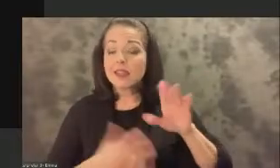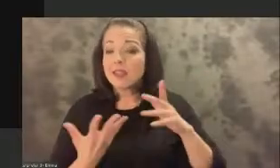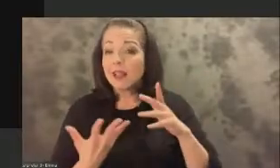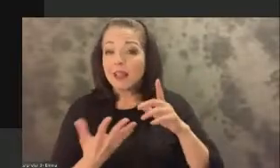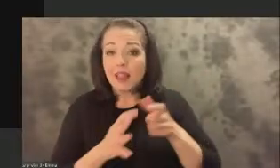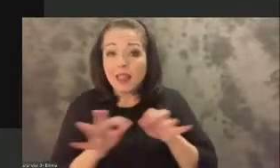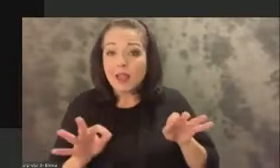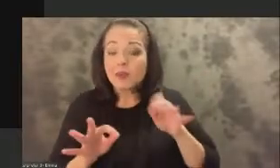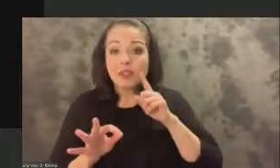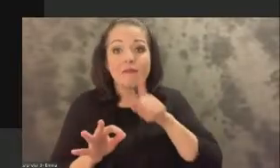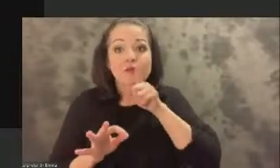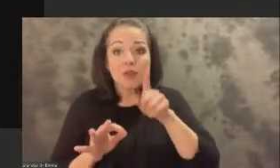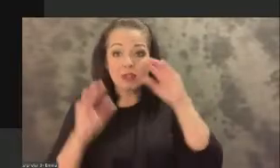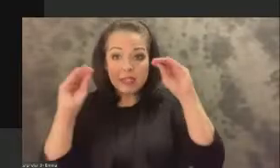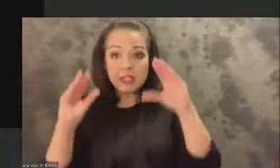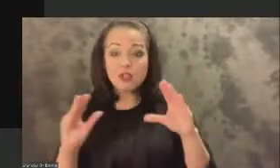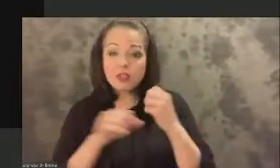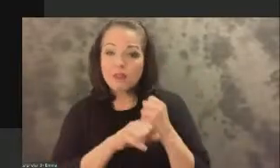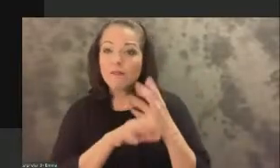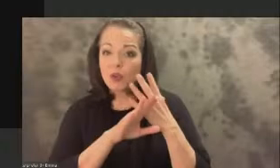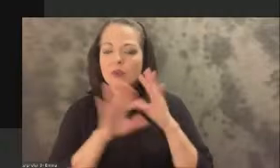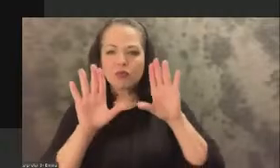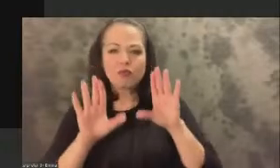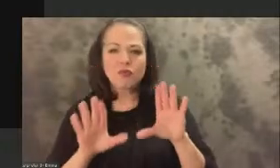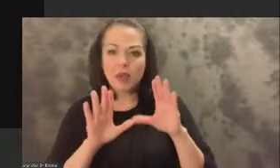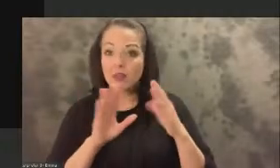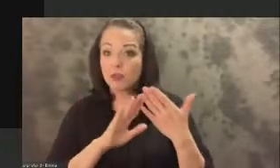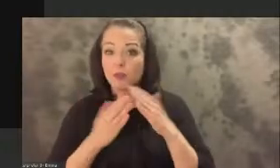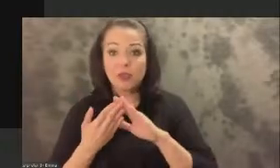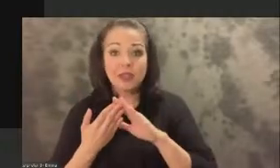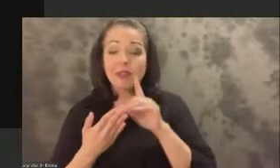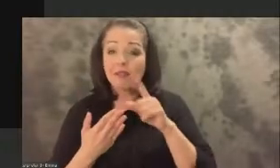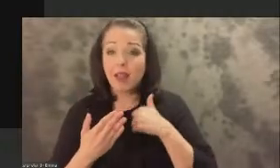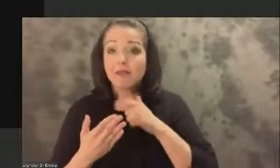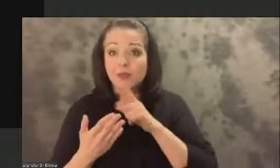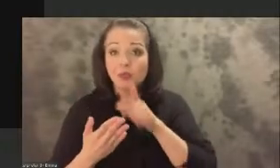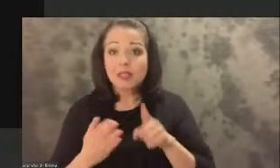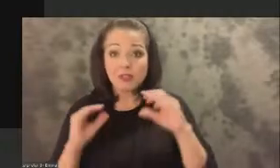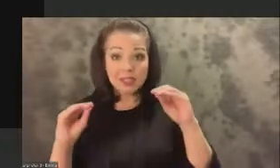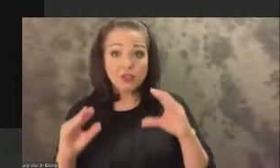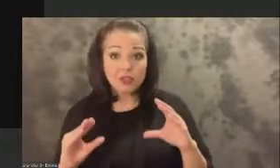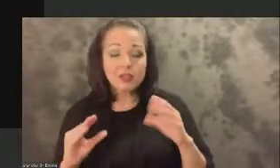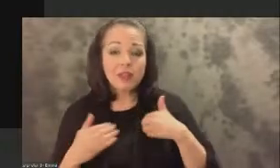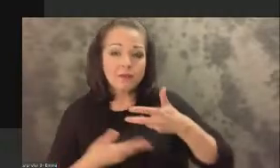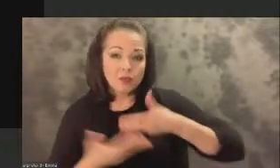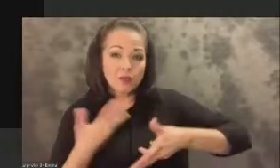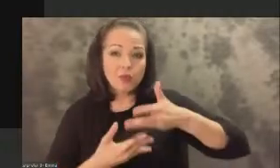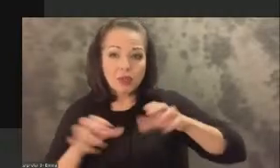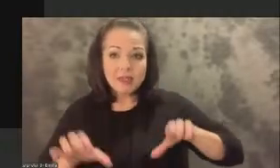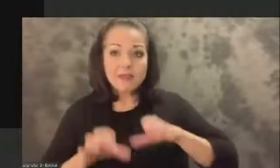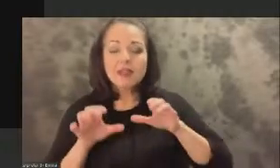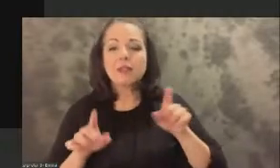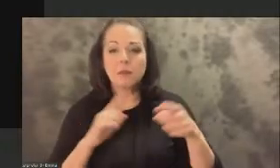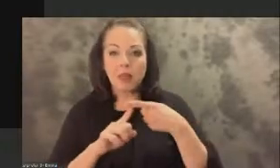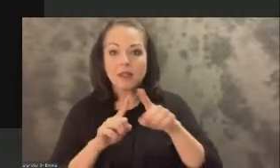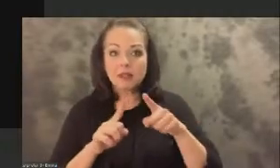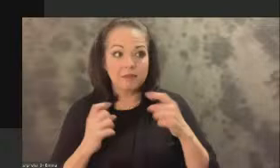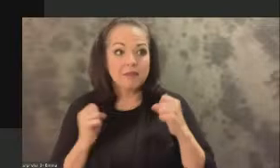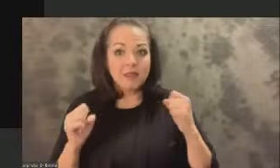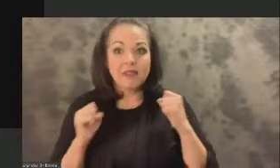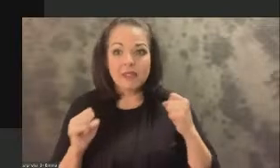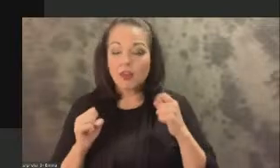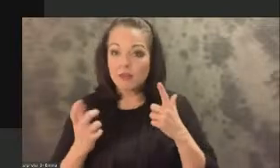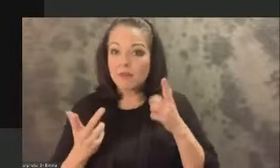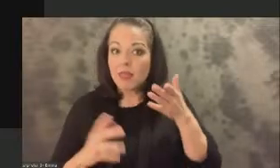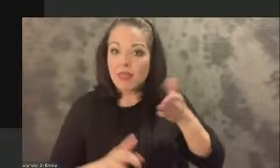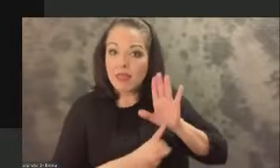real teachers, it's a great community, and they get social activities as well. So for me being sick for so long, that